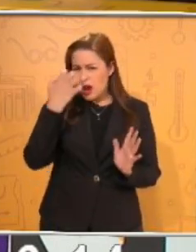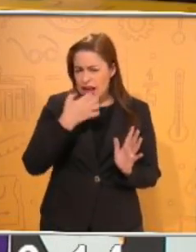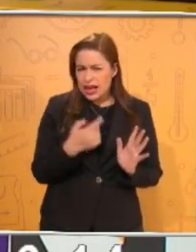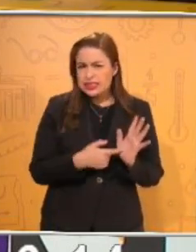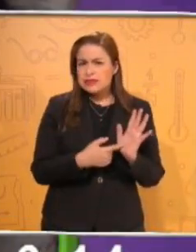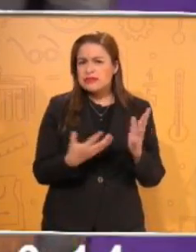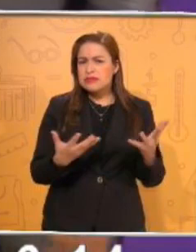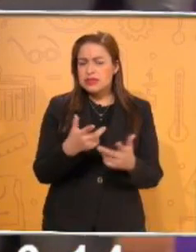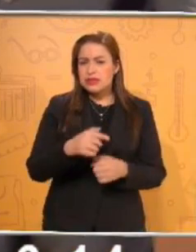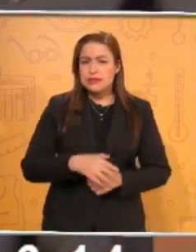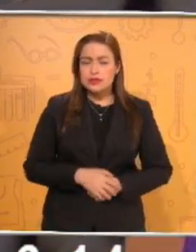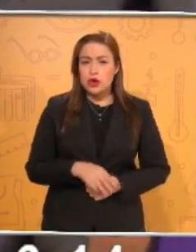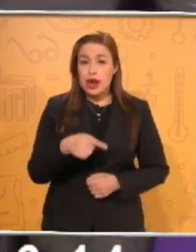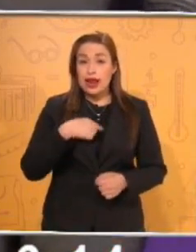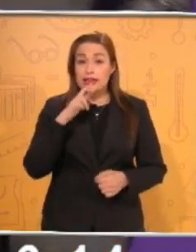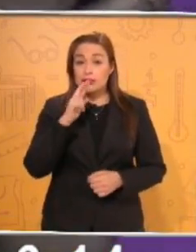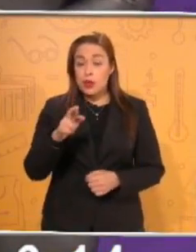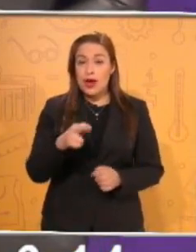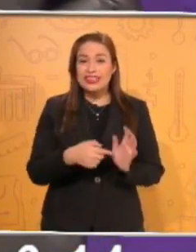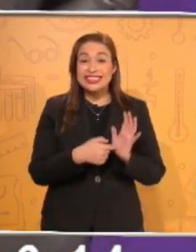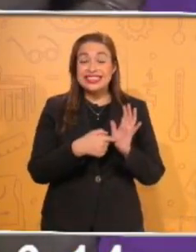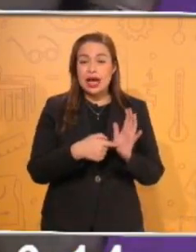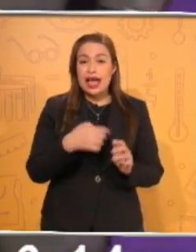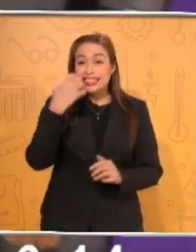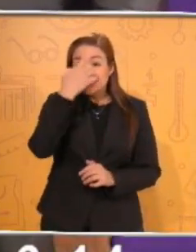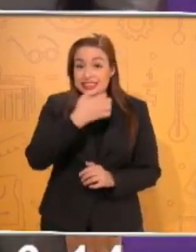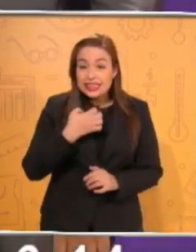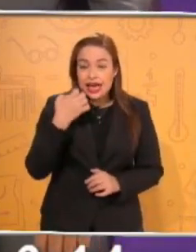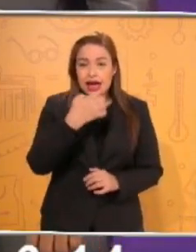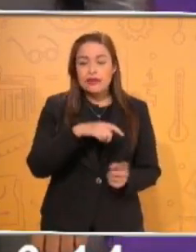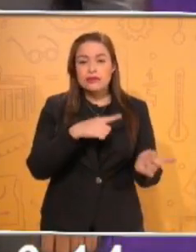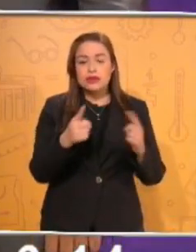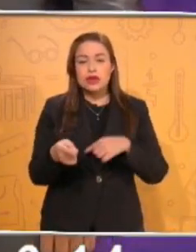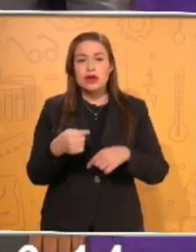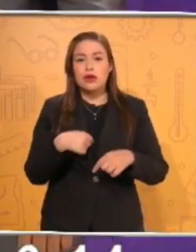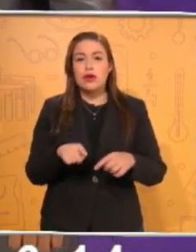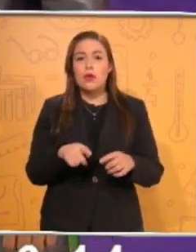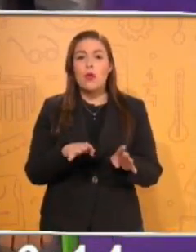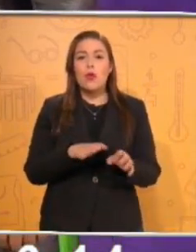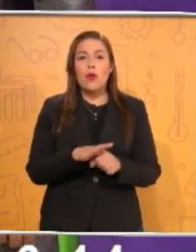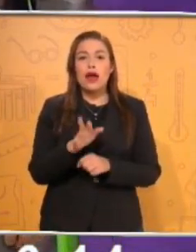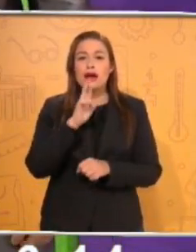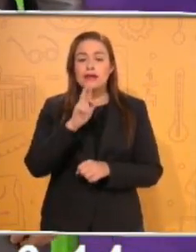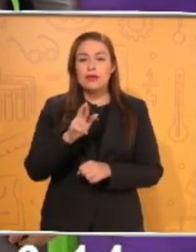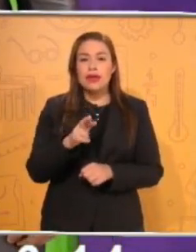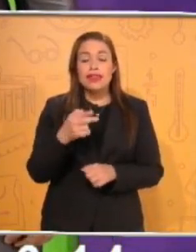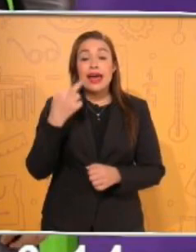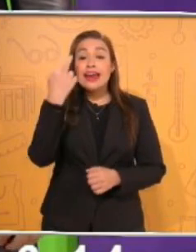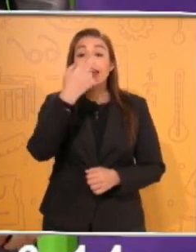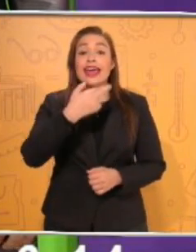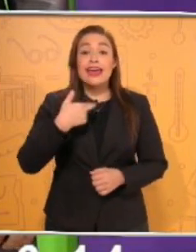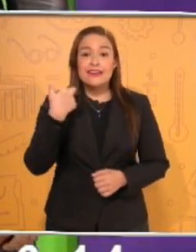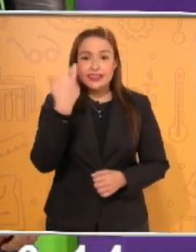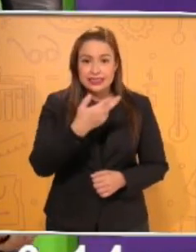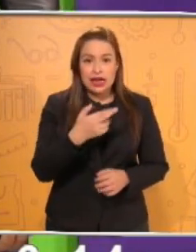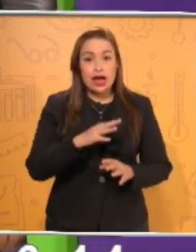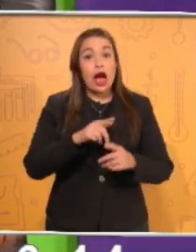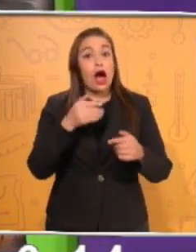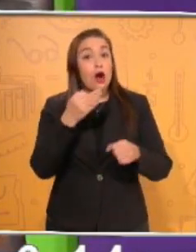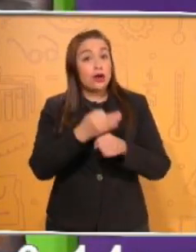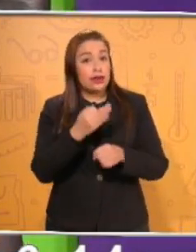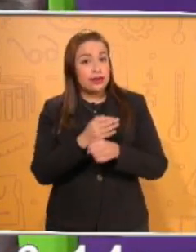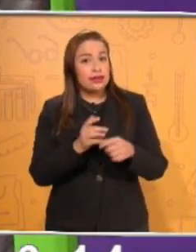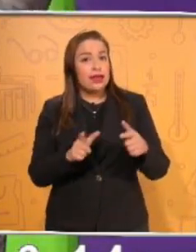Number 10, the mathematics teacher checked the results. We are going to continue, but remember we